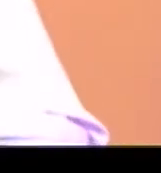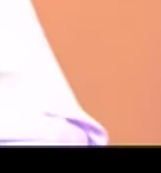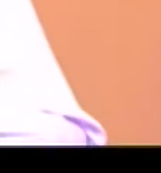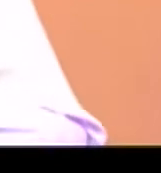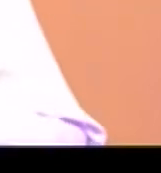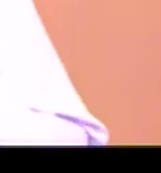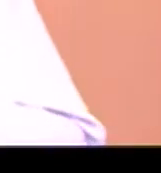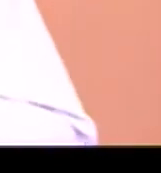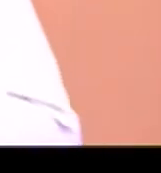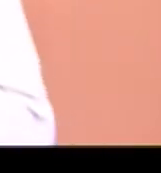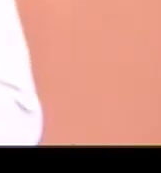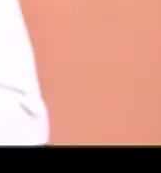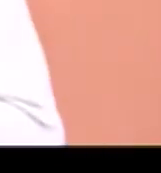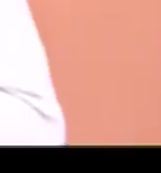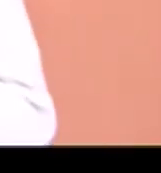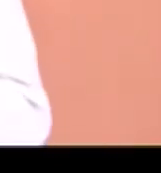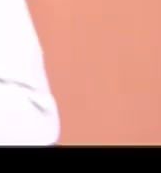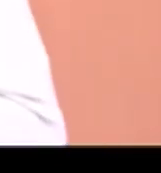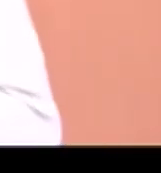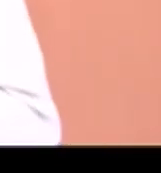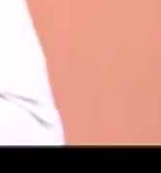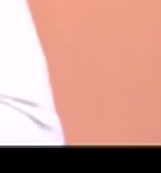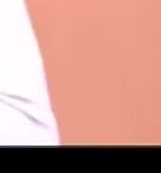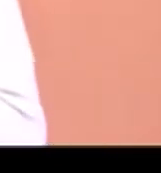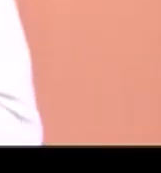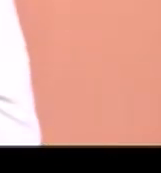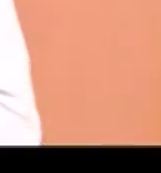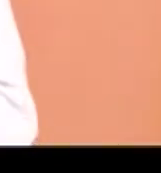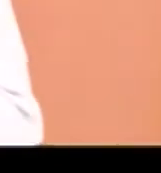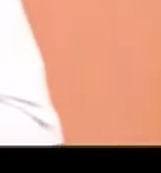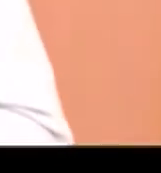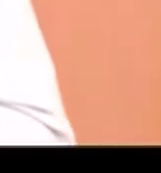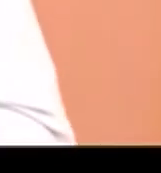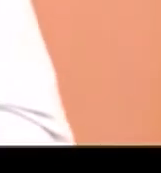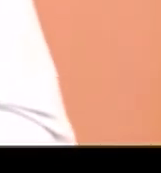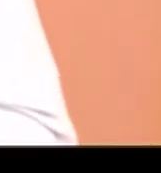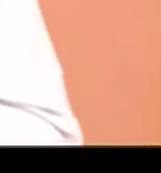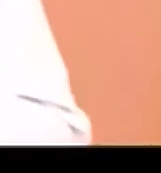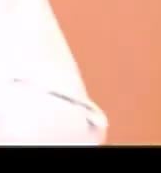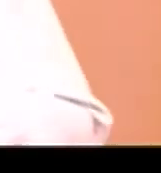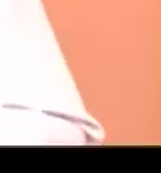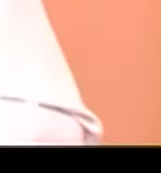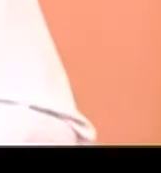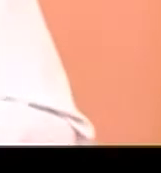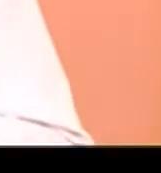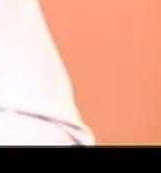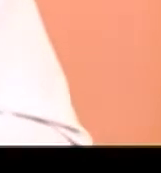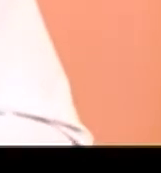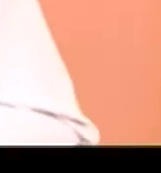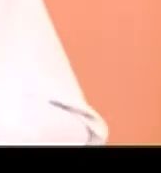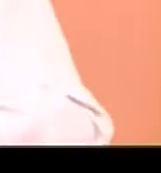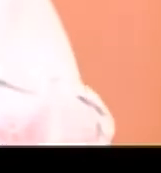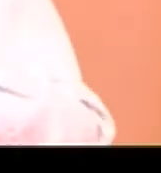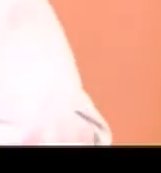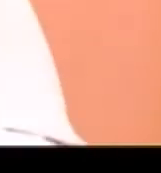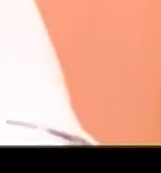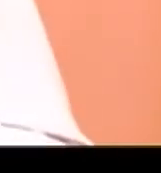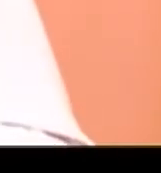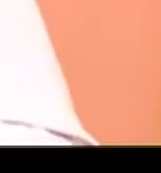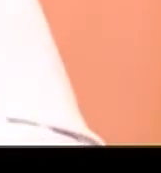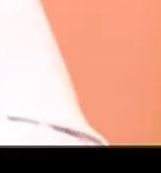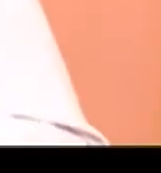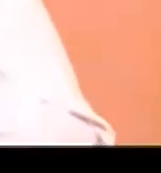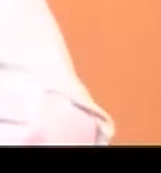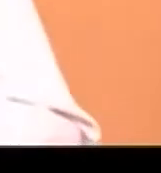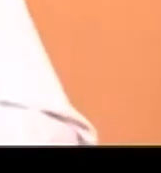been having our jobs where locusts have eaten in form of diseases. Our bodies are wasting away in form of